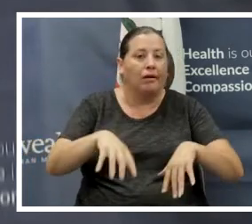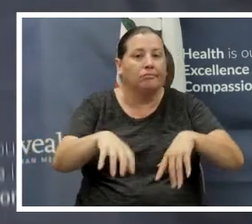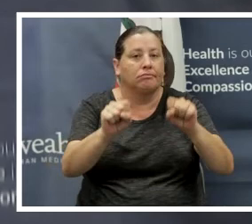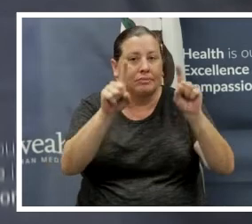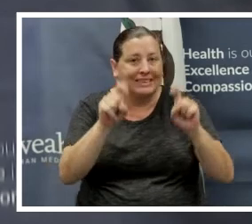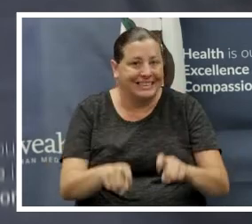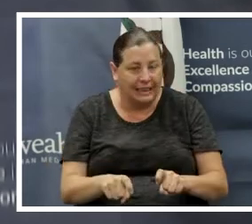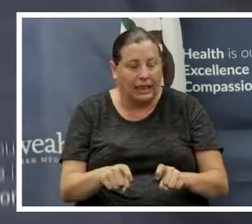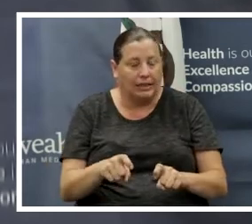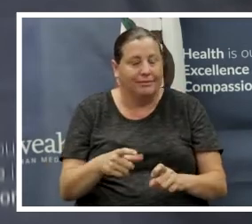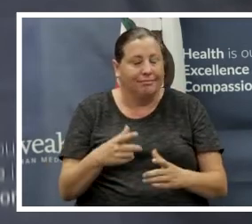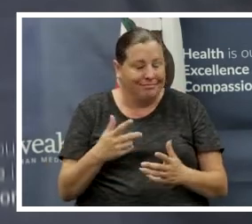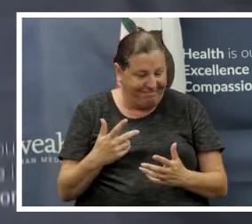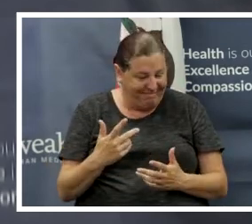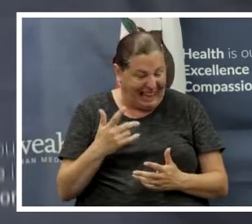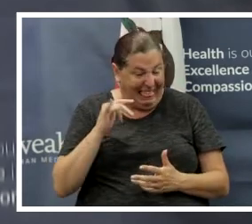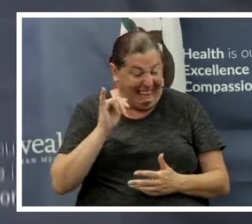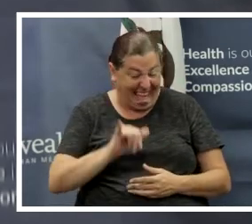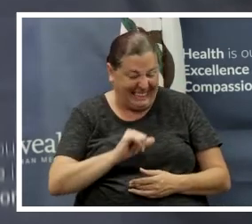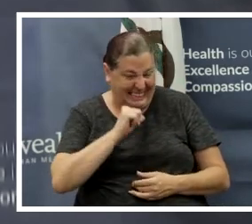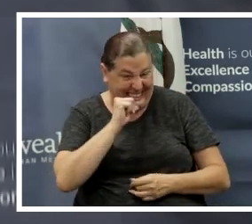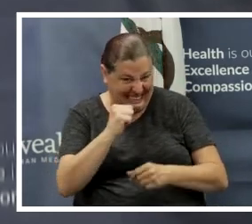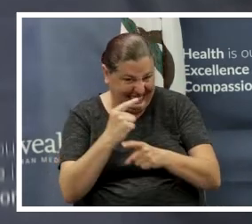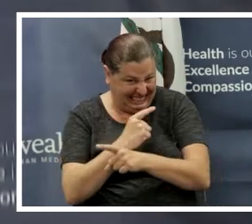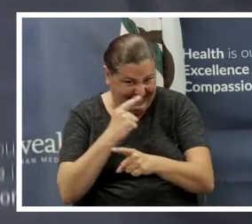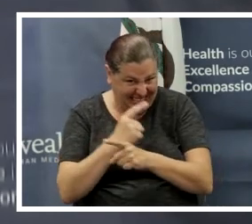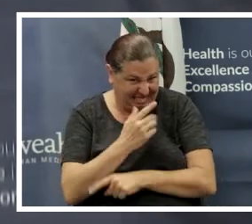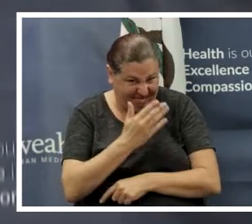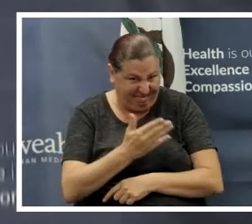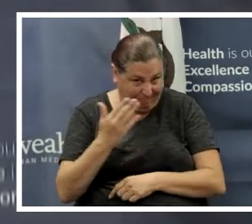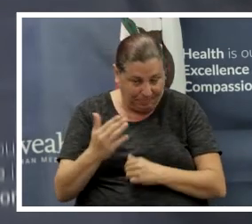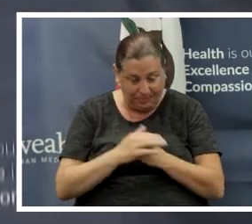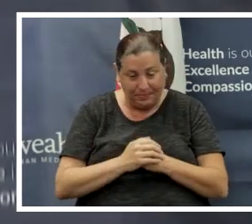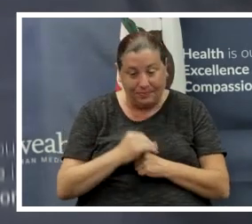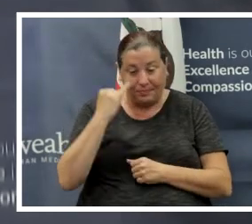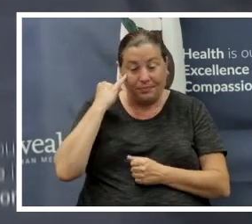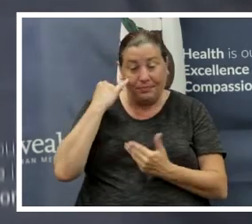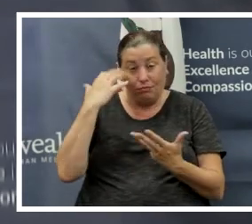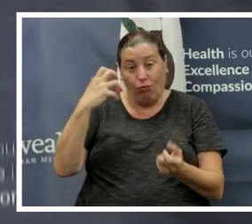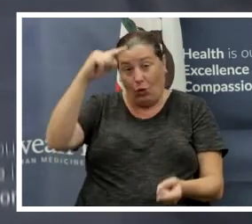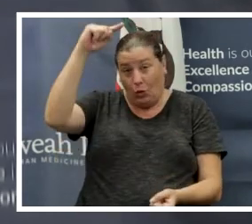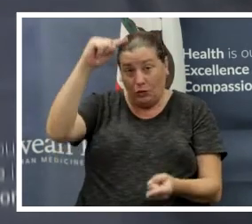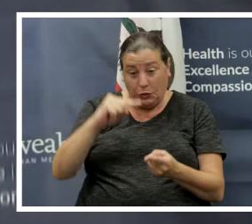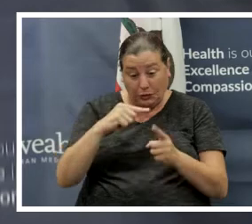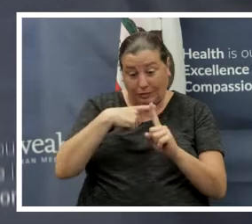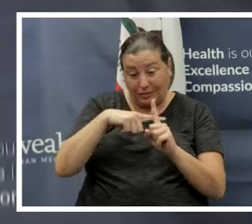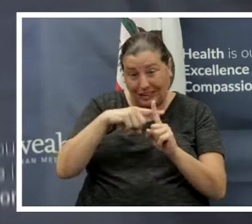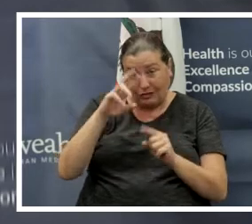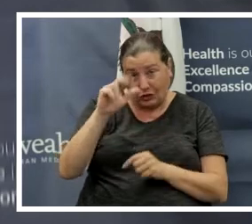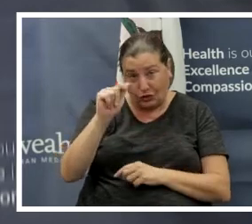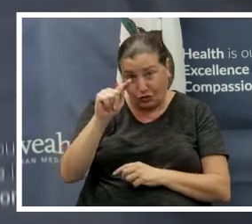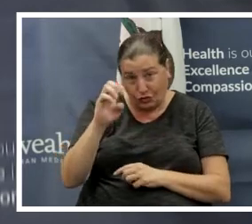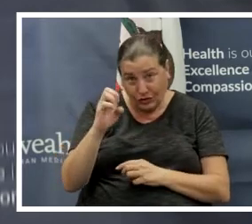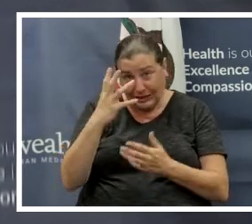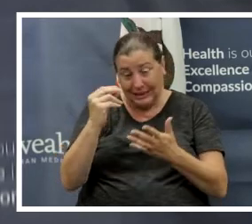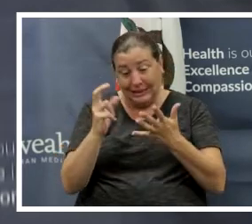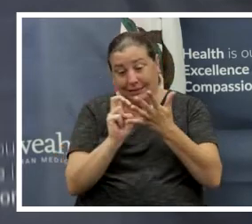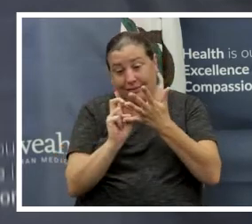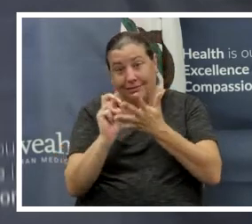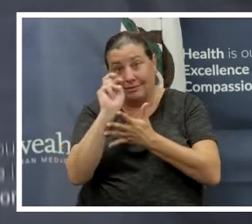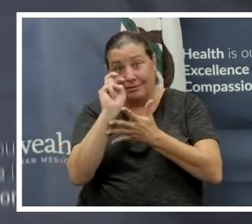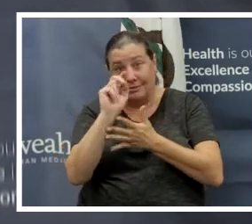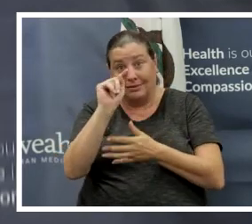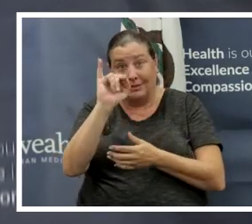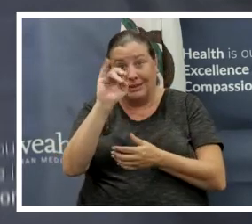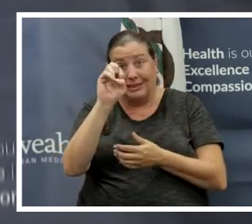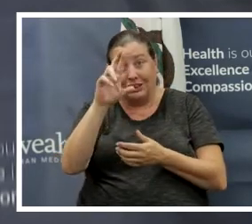the wrong thing to do. If we're really going to lower our positivity rates, if we're going to move up into the tiers